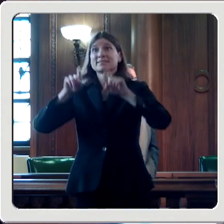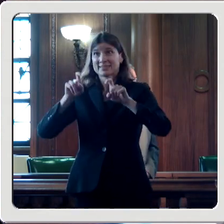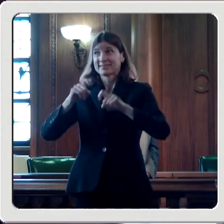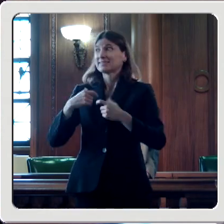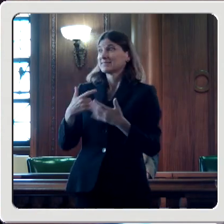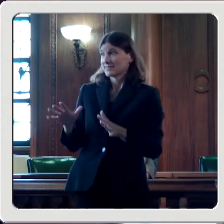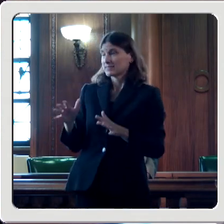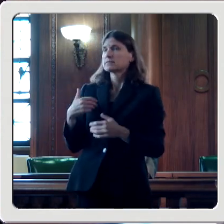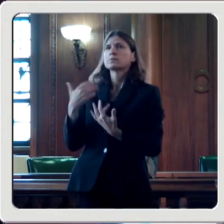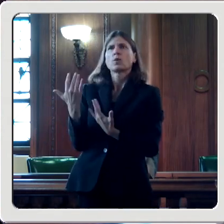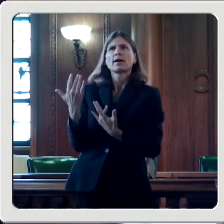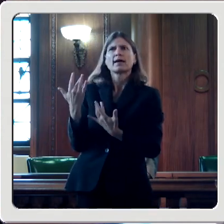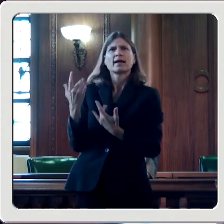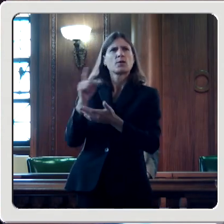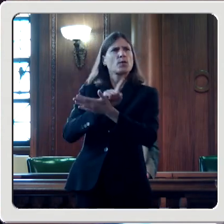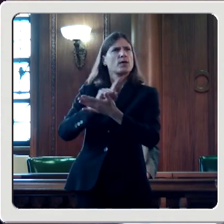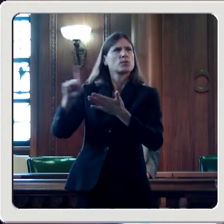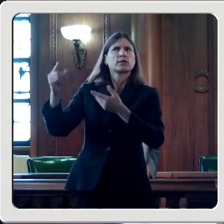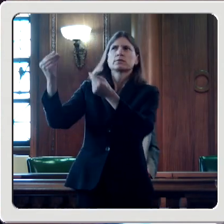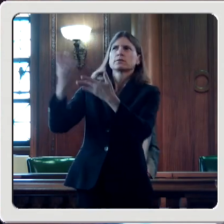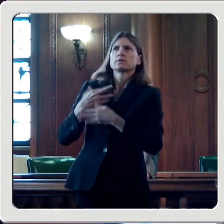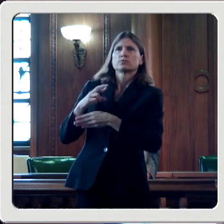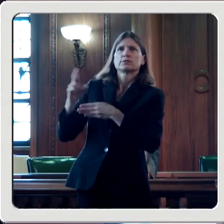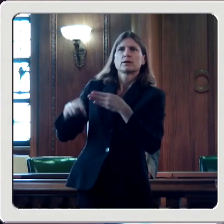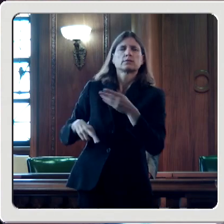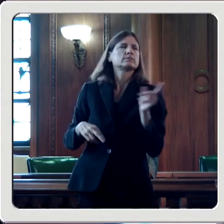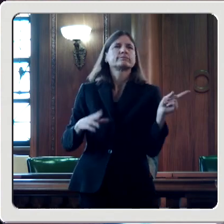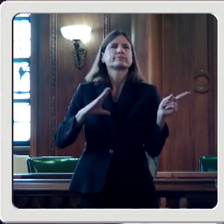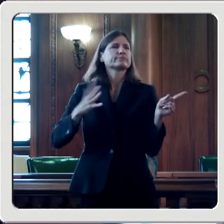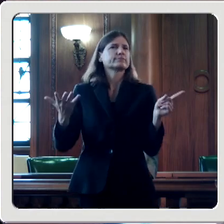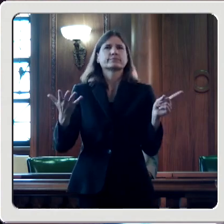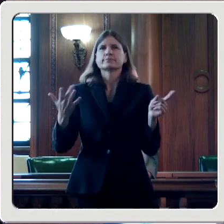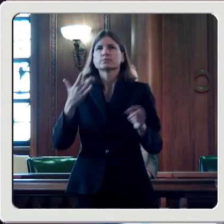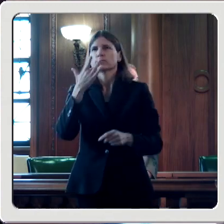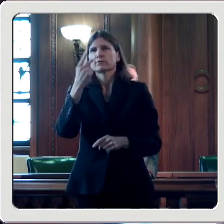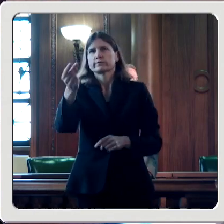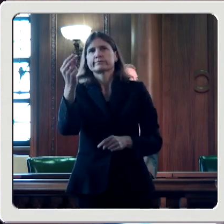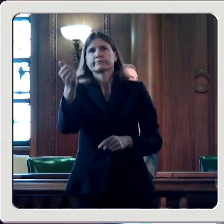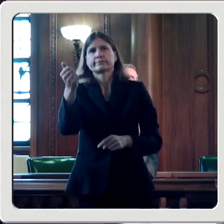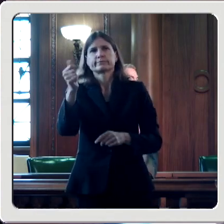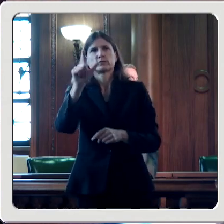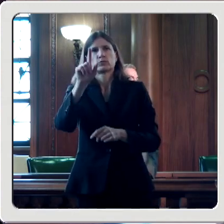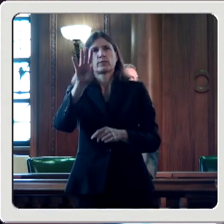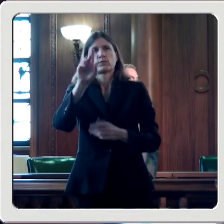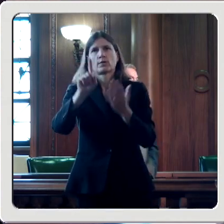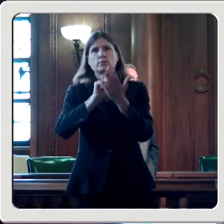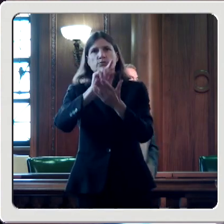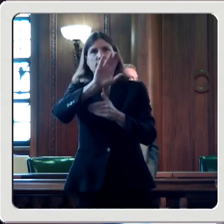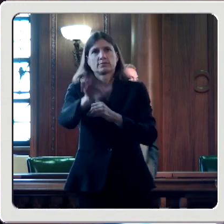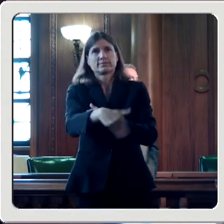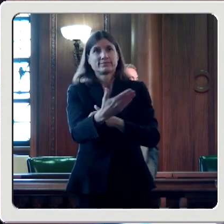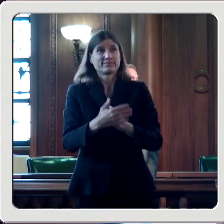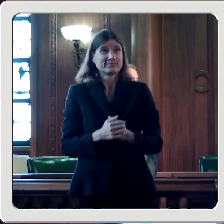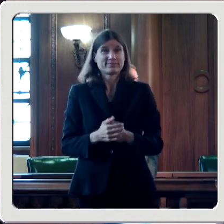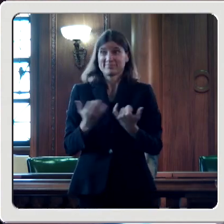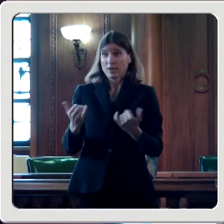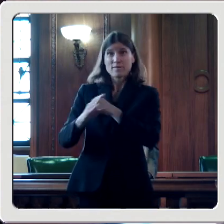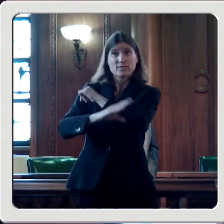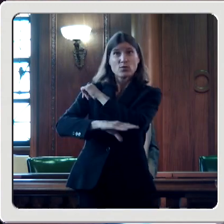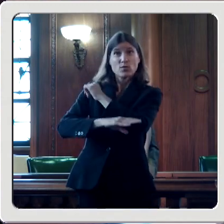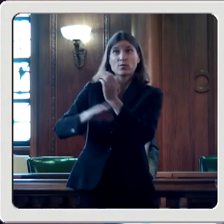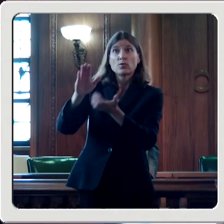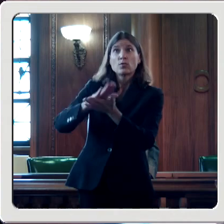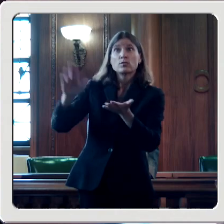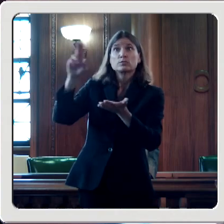an area that must remain one of focus. And in regards to treatment, the FDA did announce the emergency